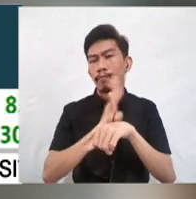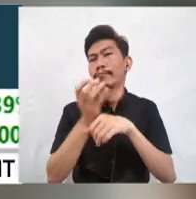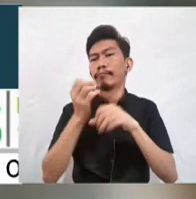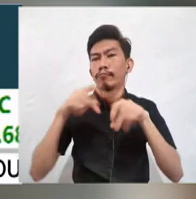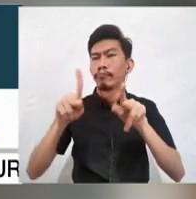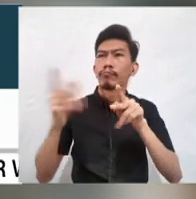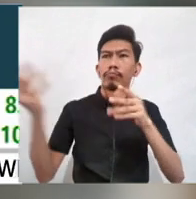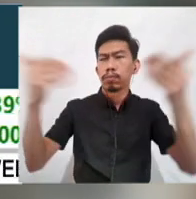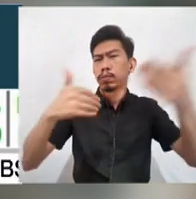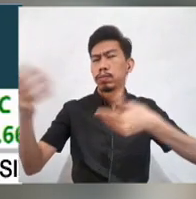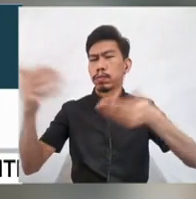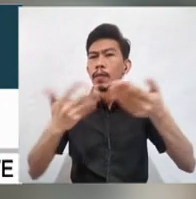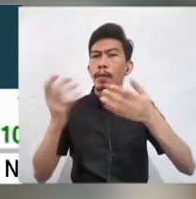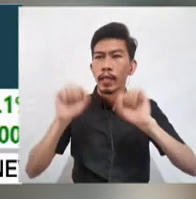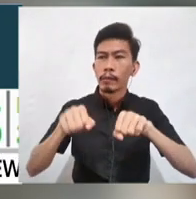now, as of today,